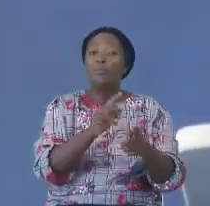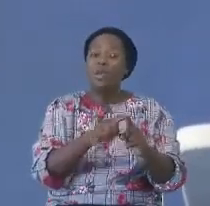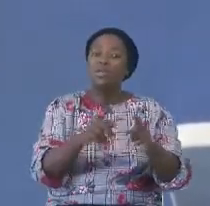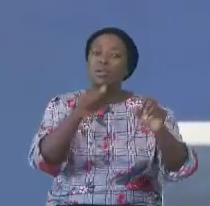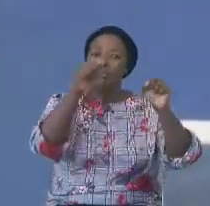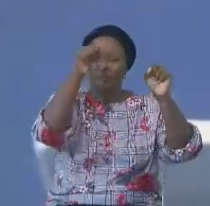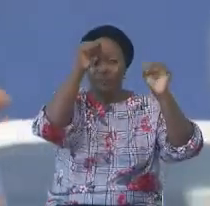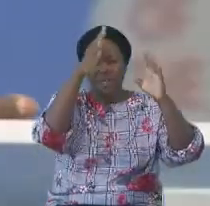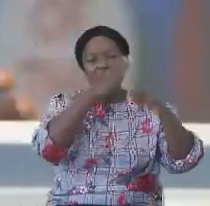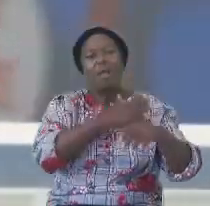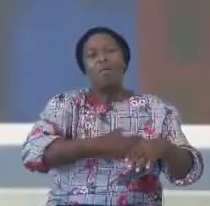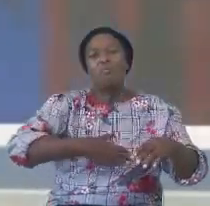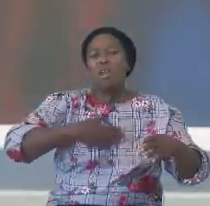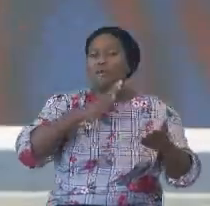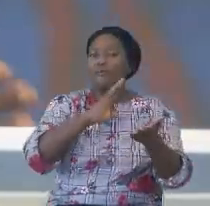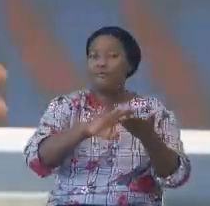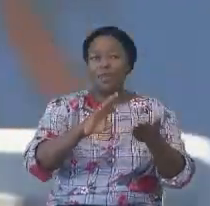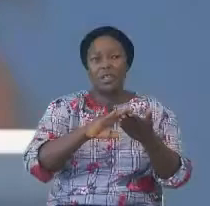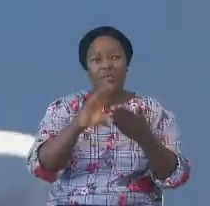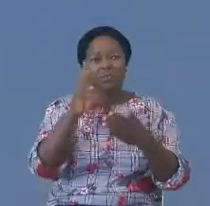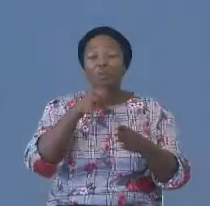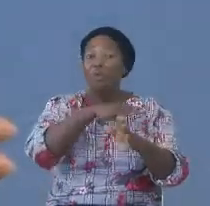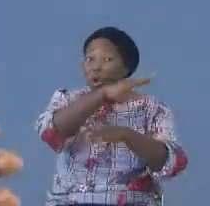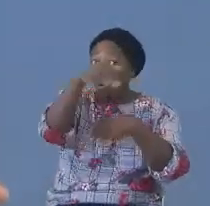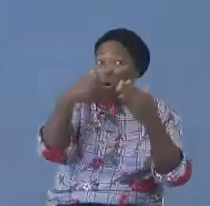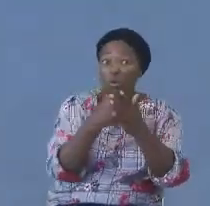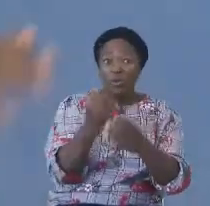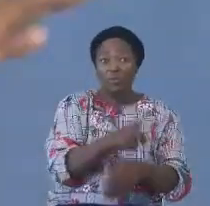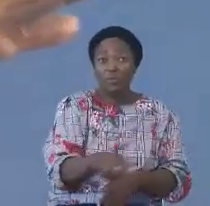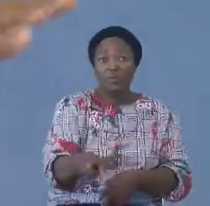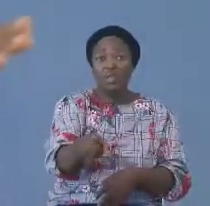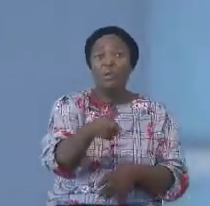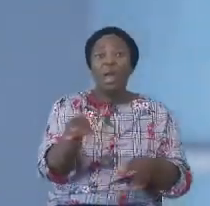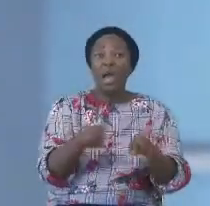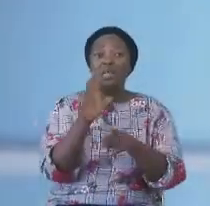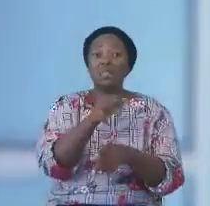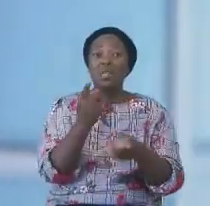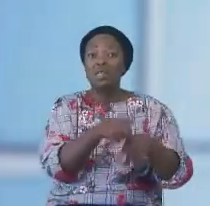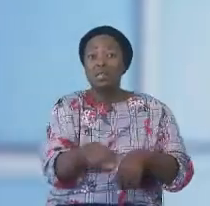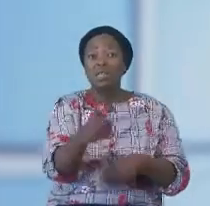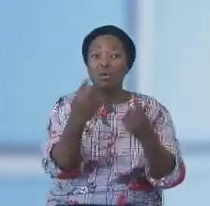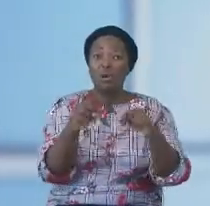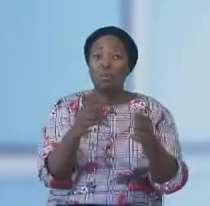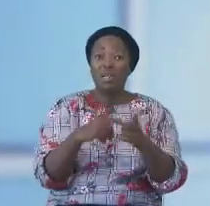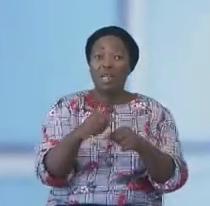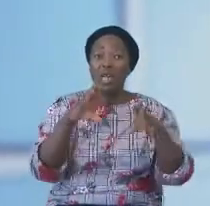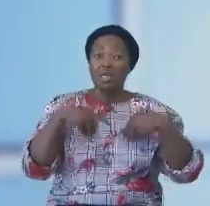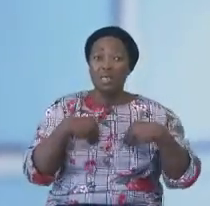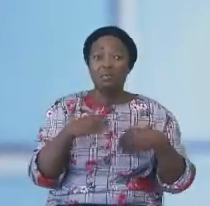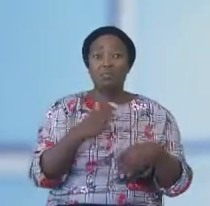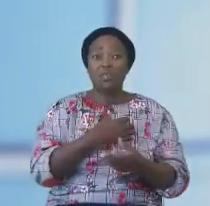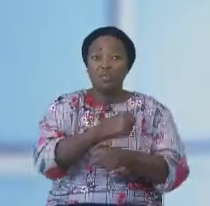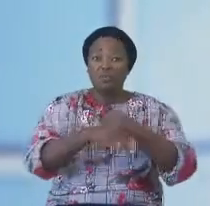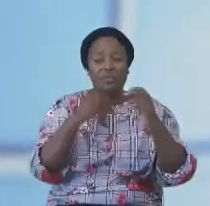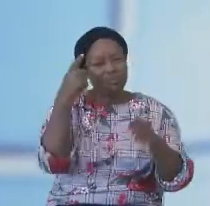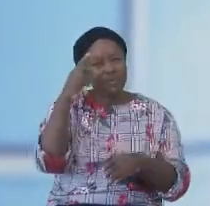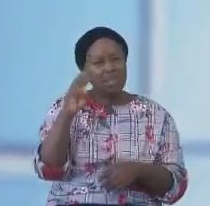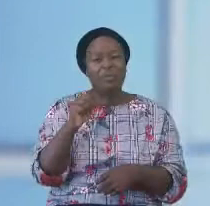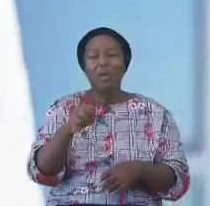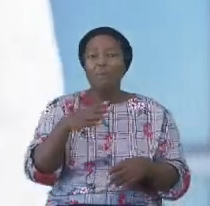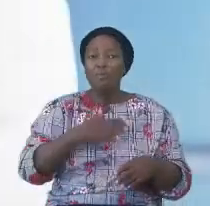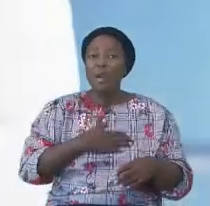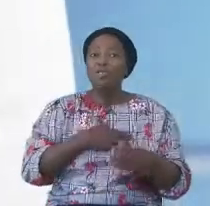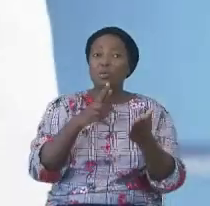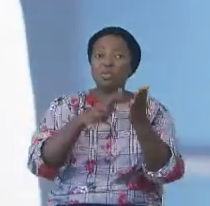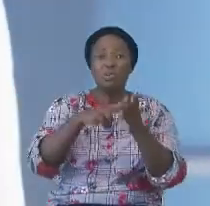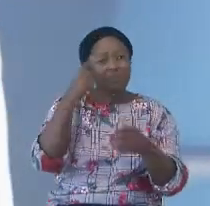Father, I know that. But Father, forgive them, all of them, as they come, as